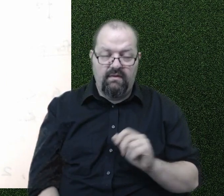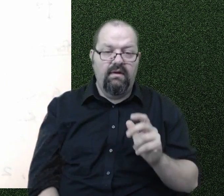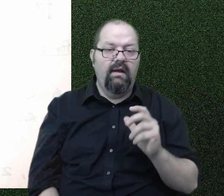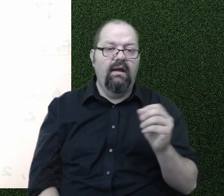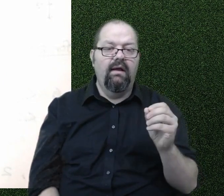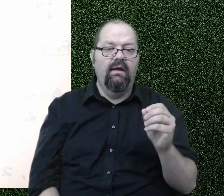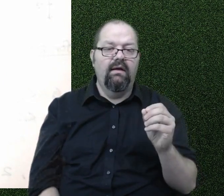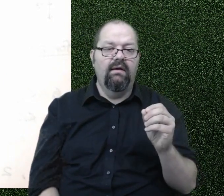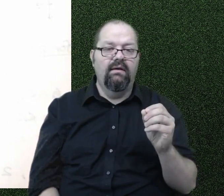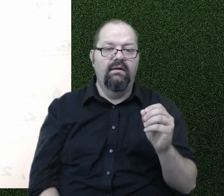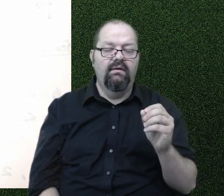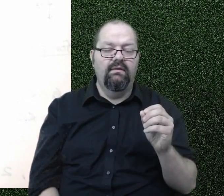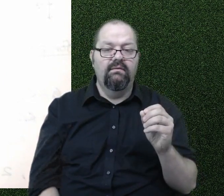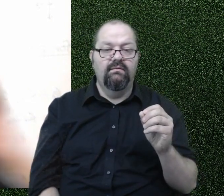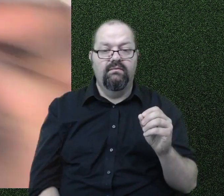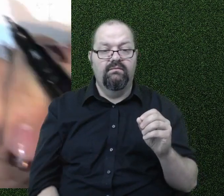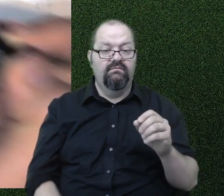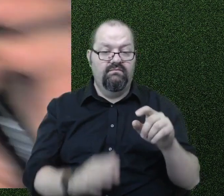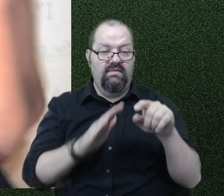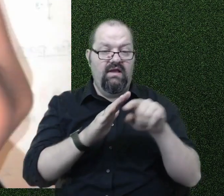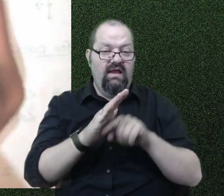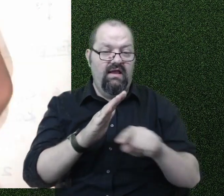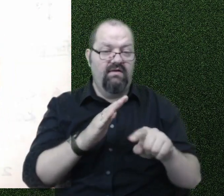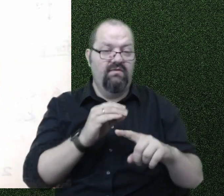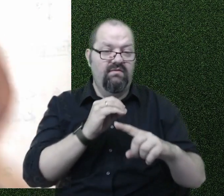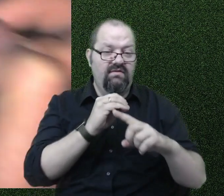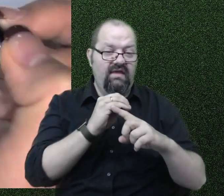and the angle theta,